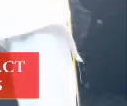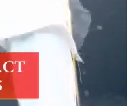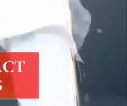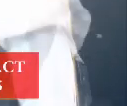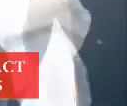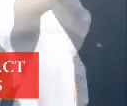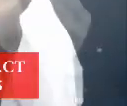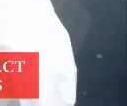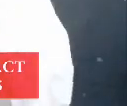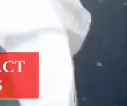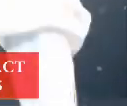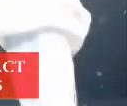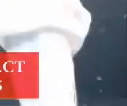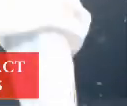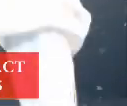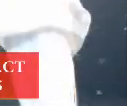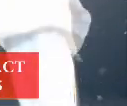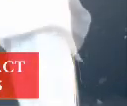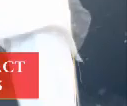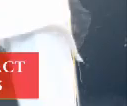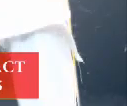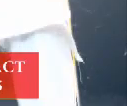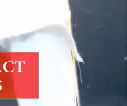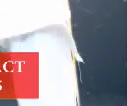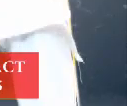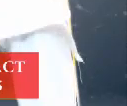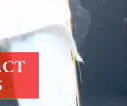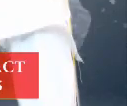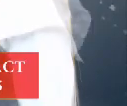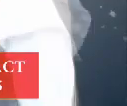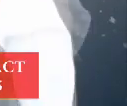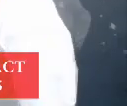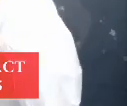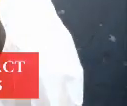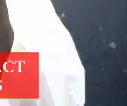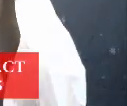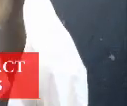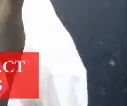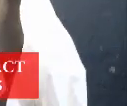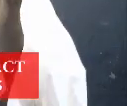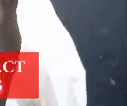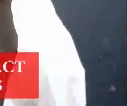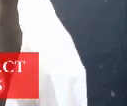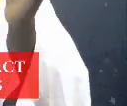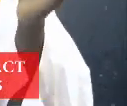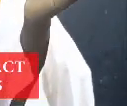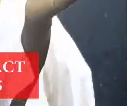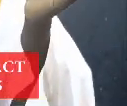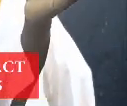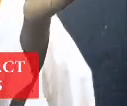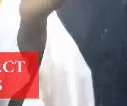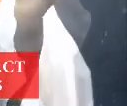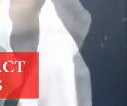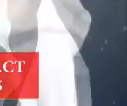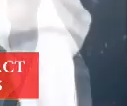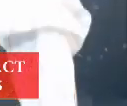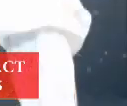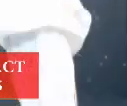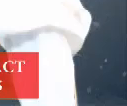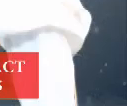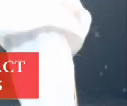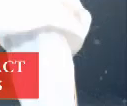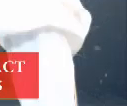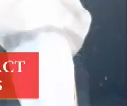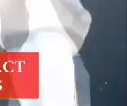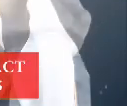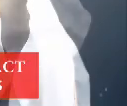office yi. diggante nit ki ak yonantum. dinañ génn réew mi. diggante nit ki sax ak moromam. bàyyi daam am